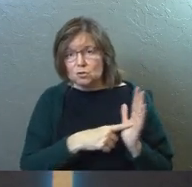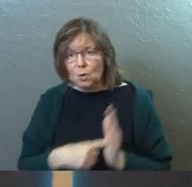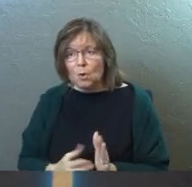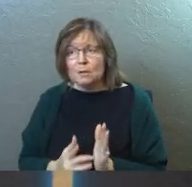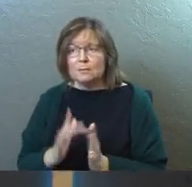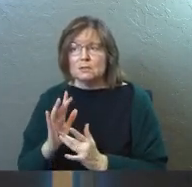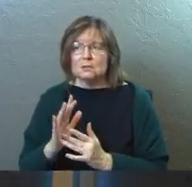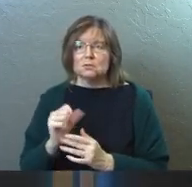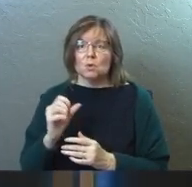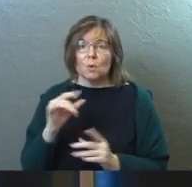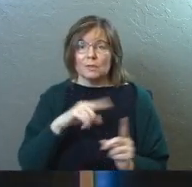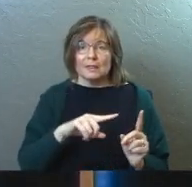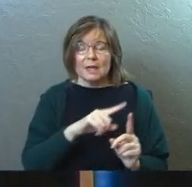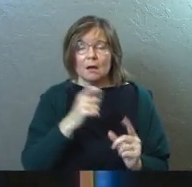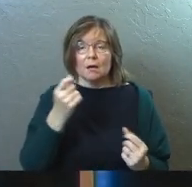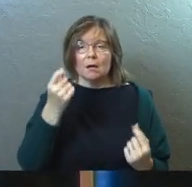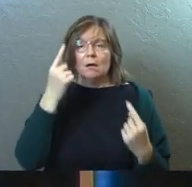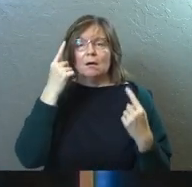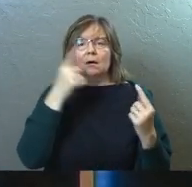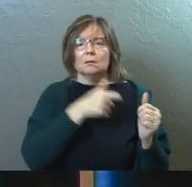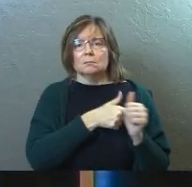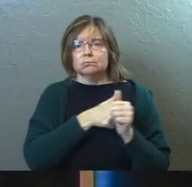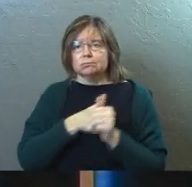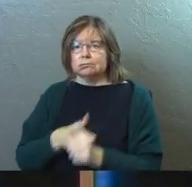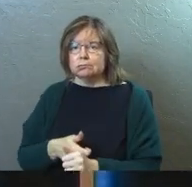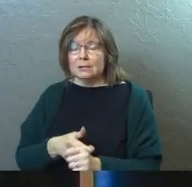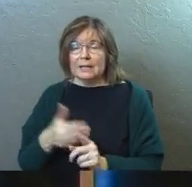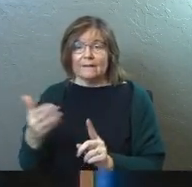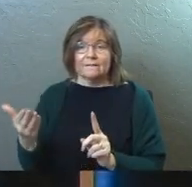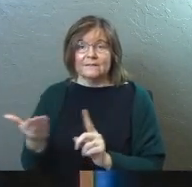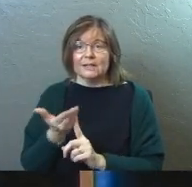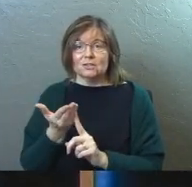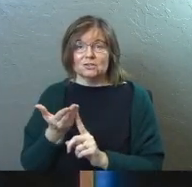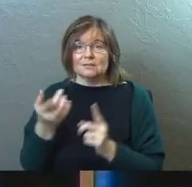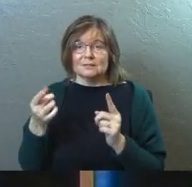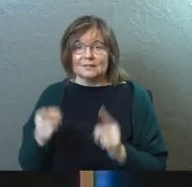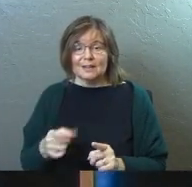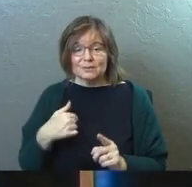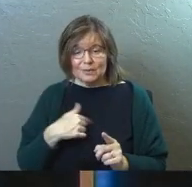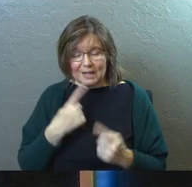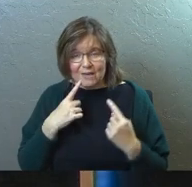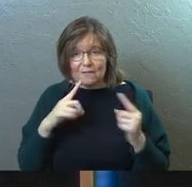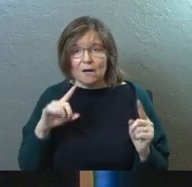them Jesus so that they could get there. Conviction